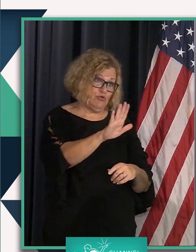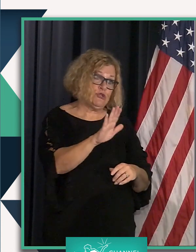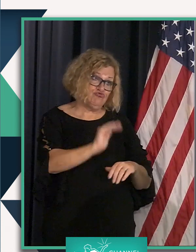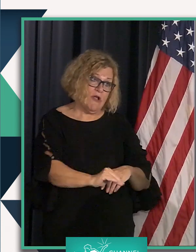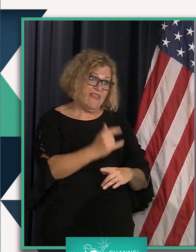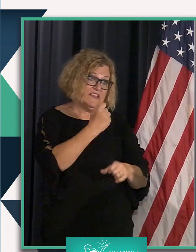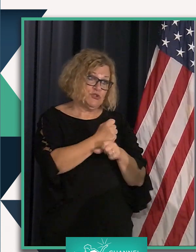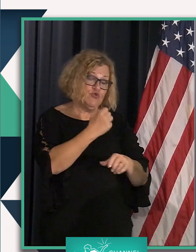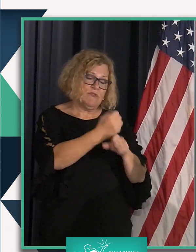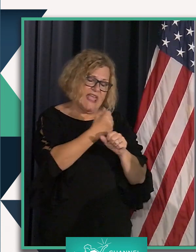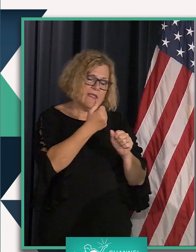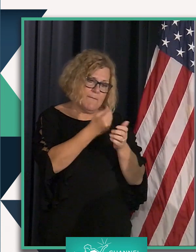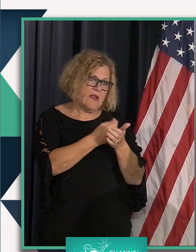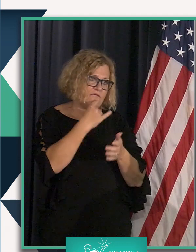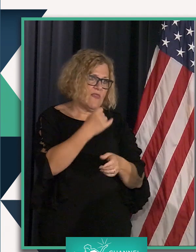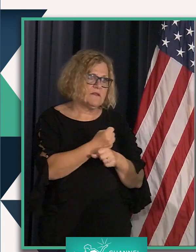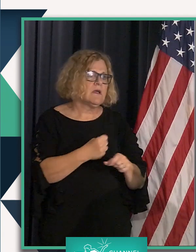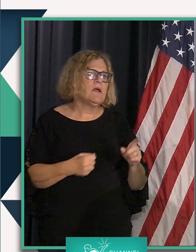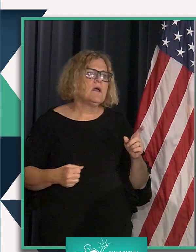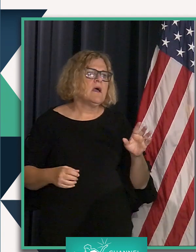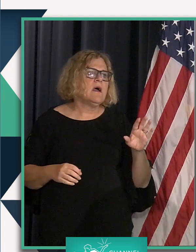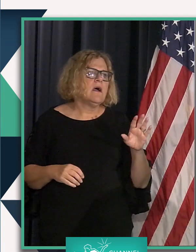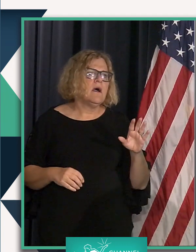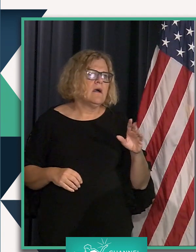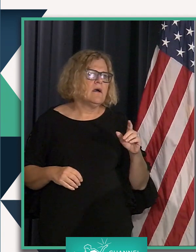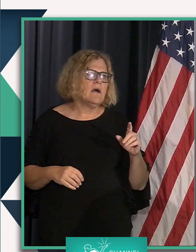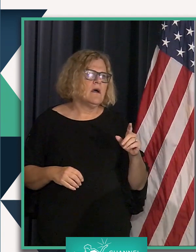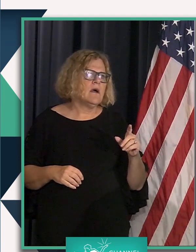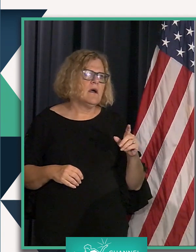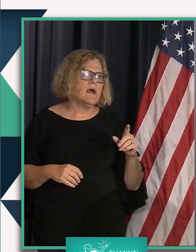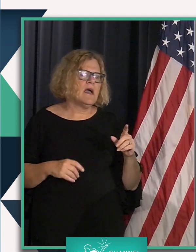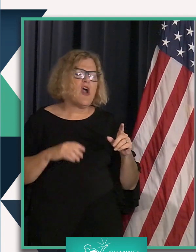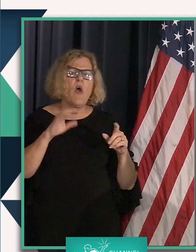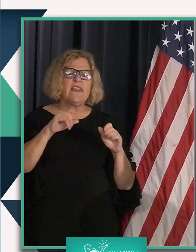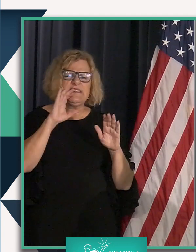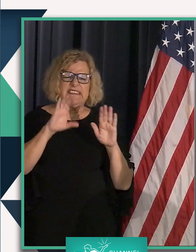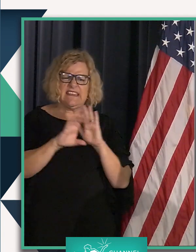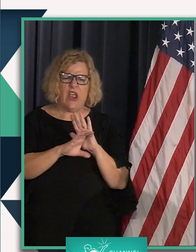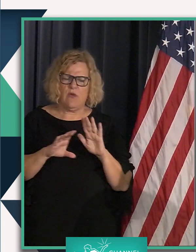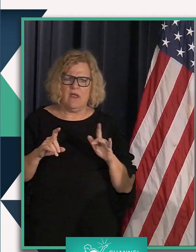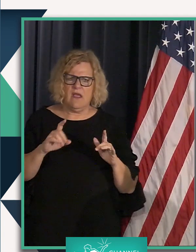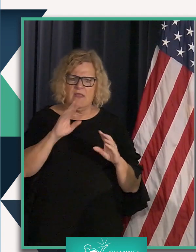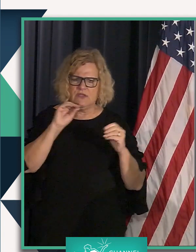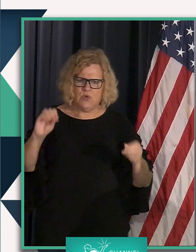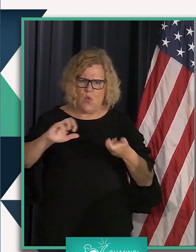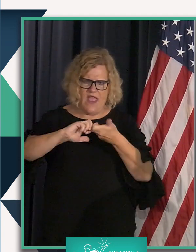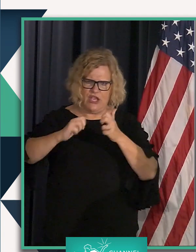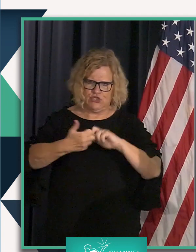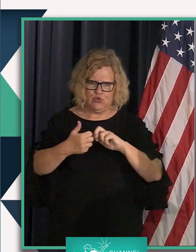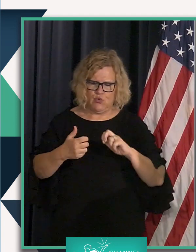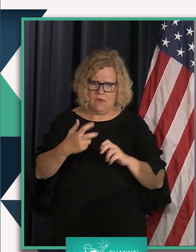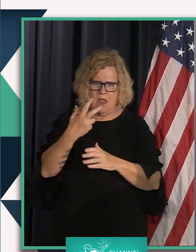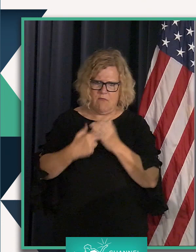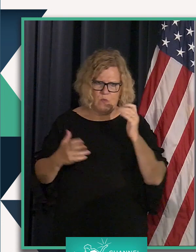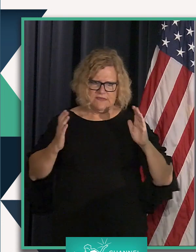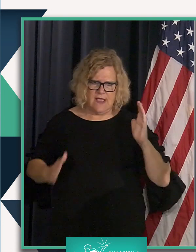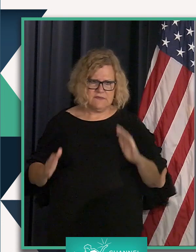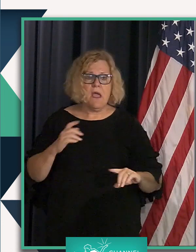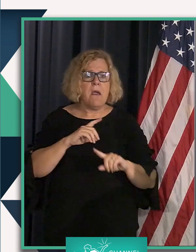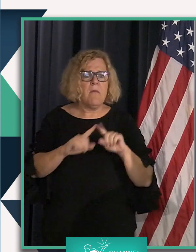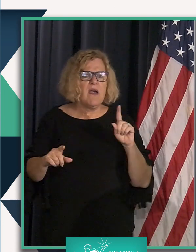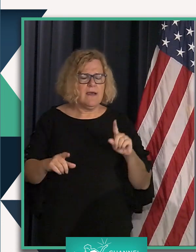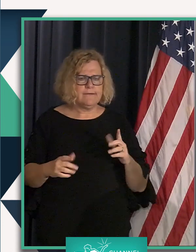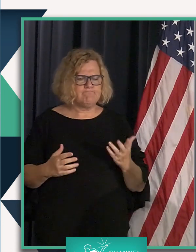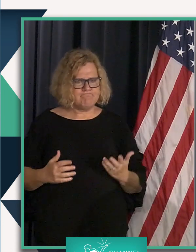you can get the money for this year. No, I mean, in this scenario, there's no issue with it with both sides, but it's